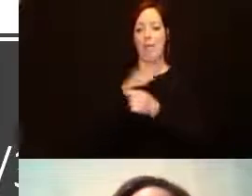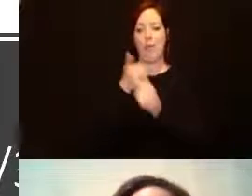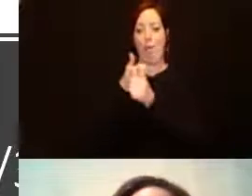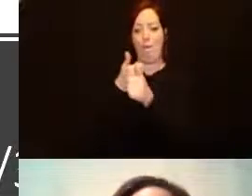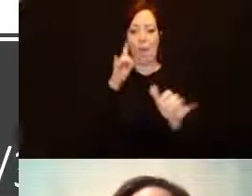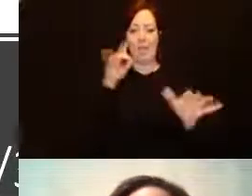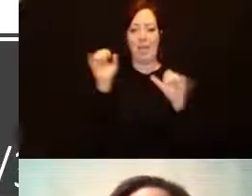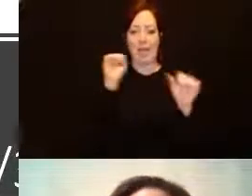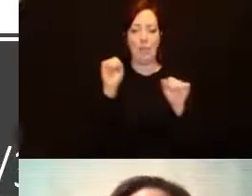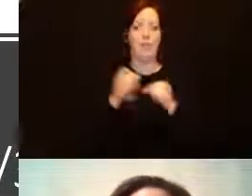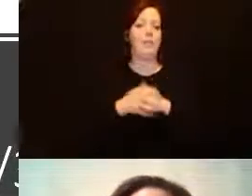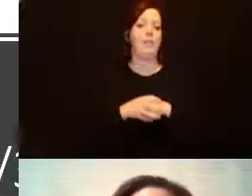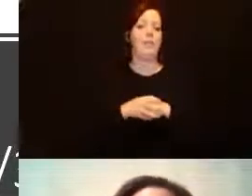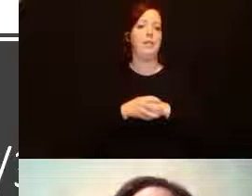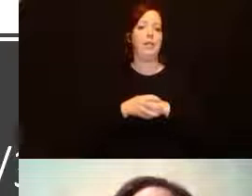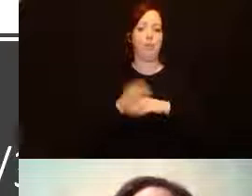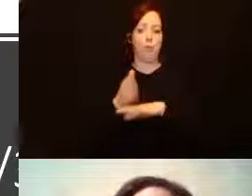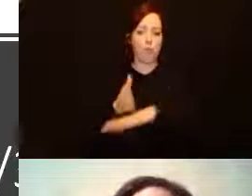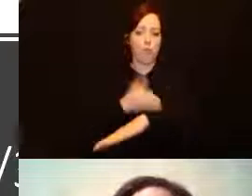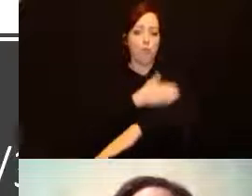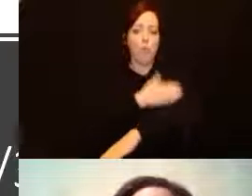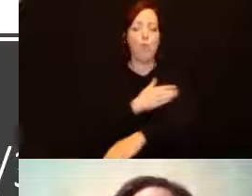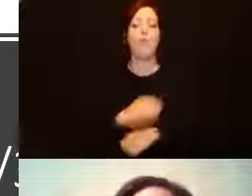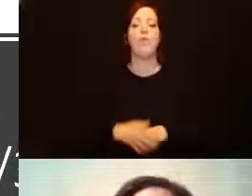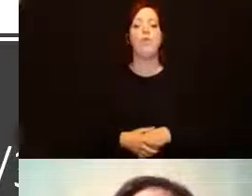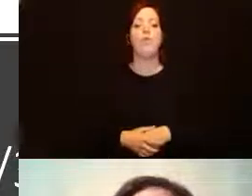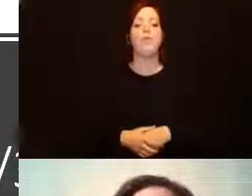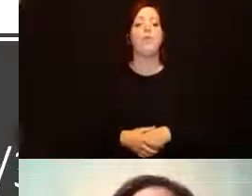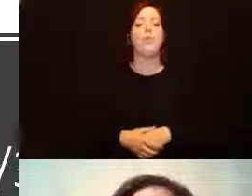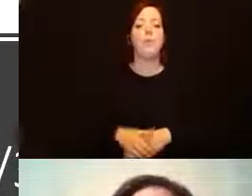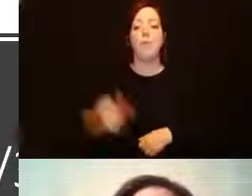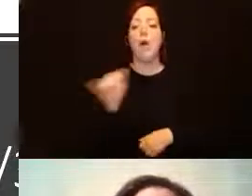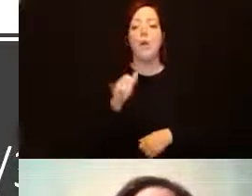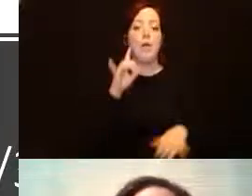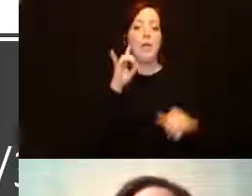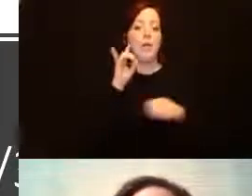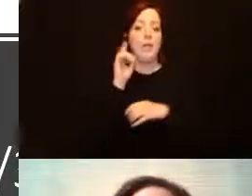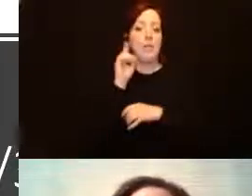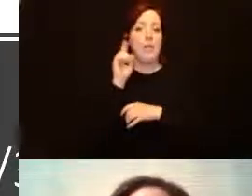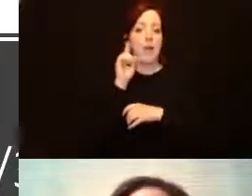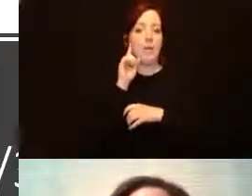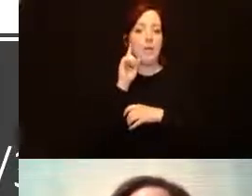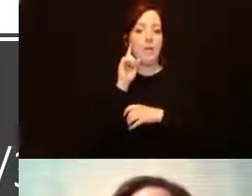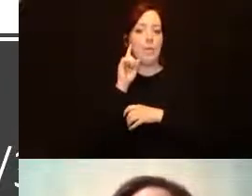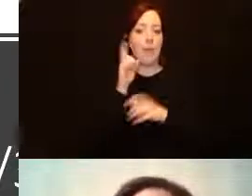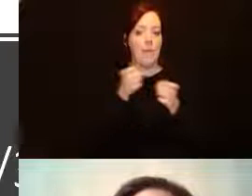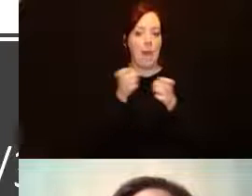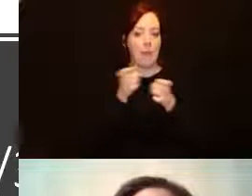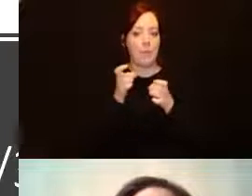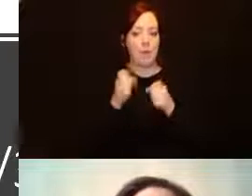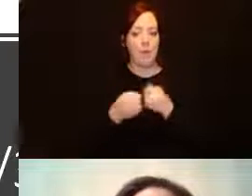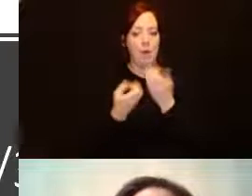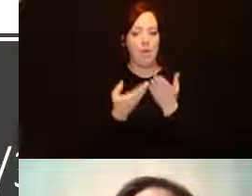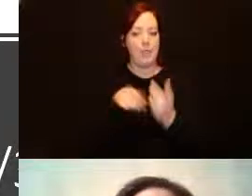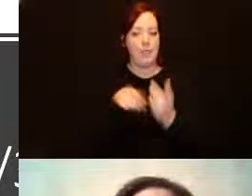time they have spent there. And the sound distribution and the management are given very specific details. So the persons who are in charge